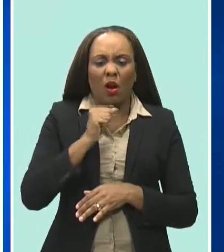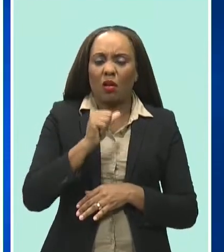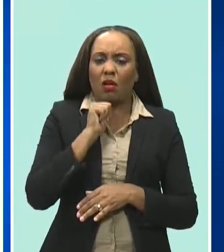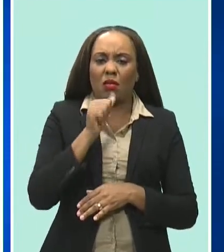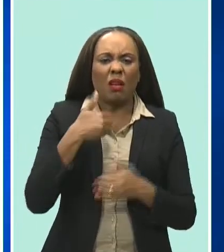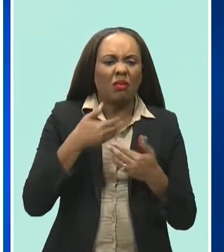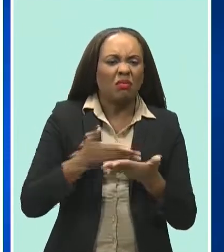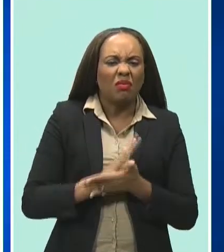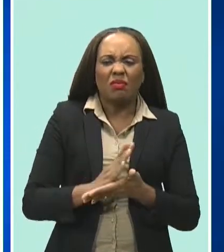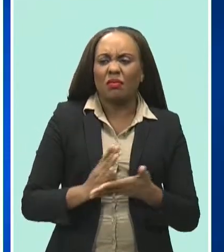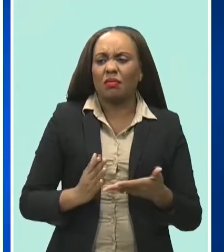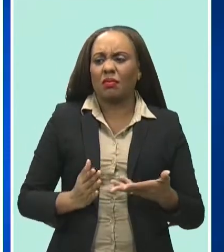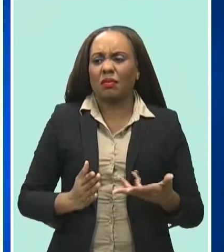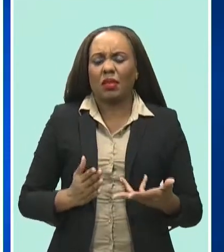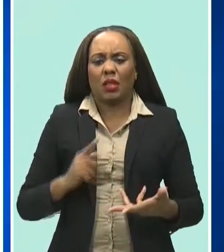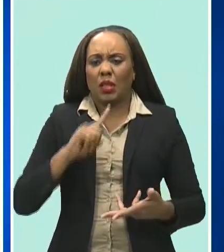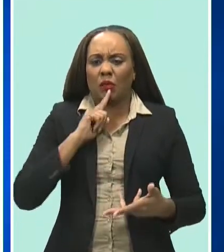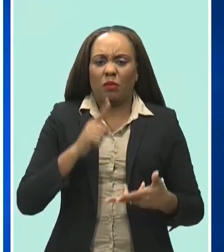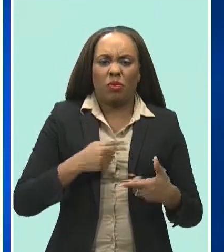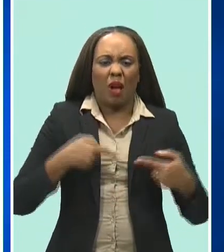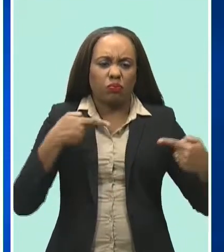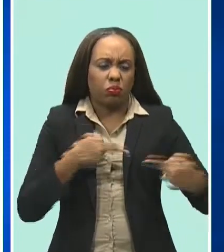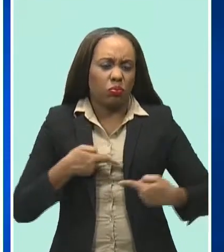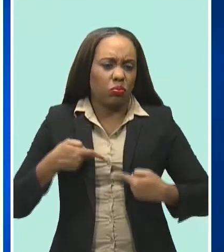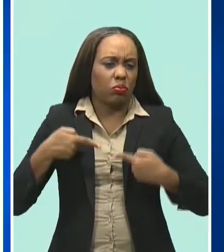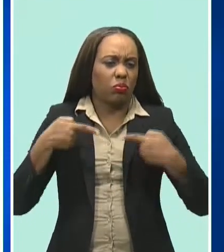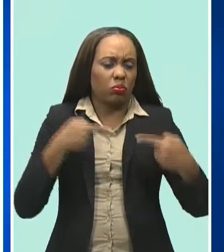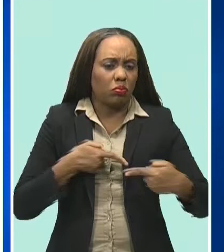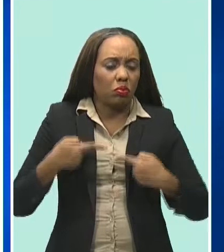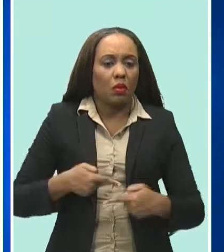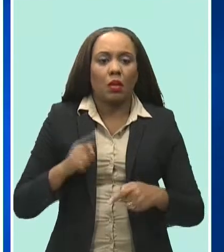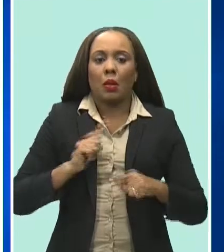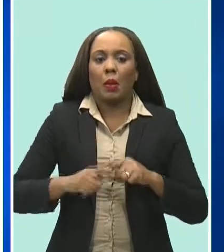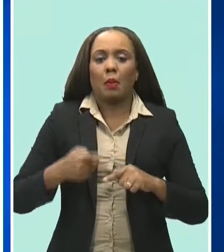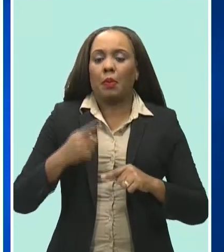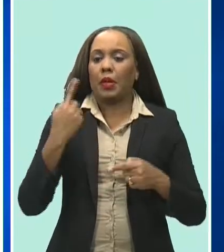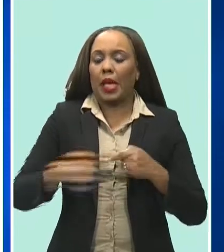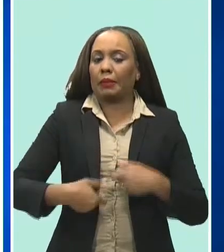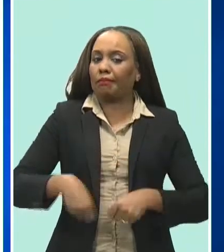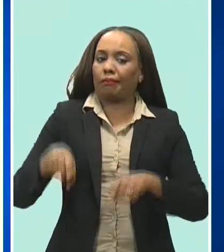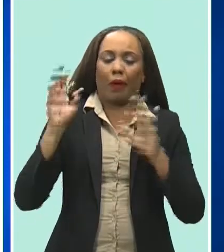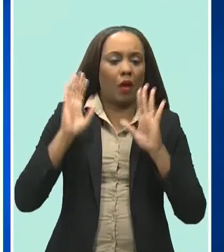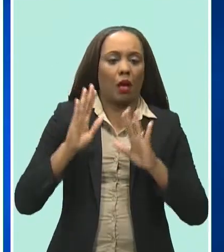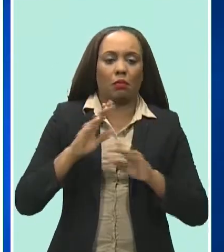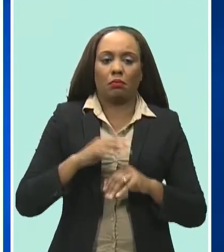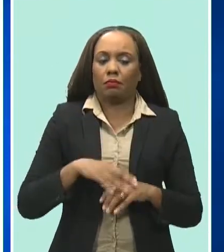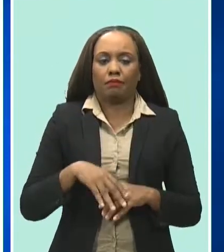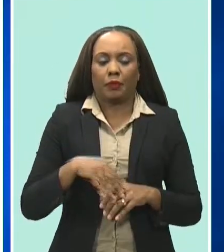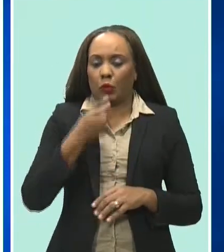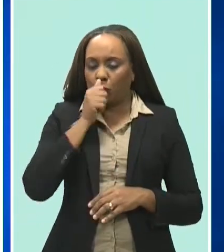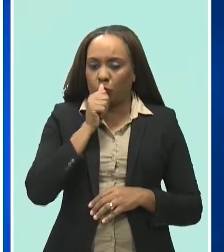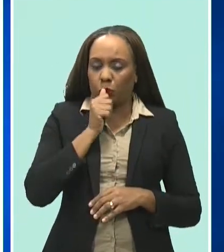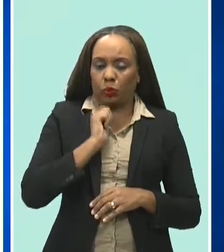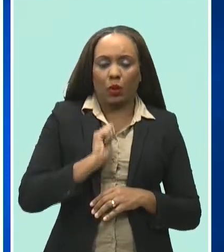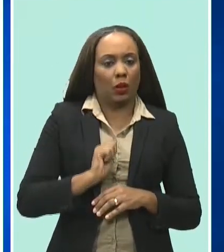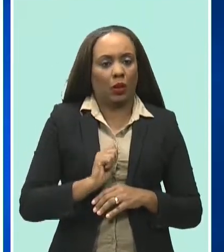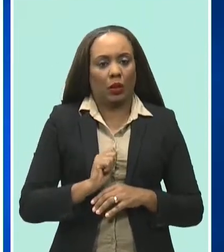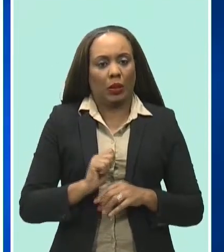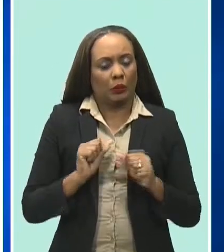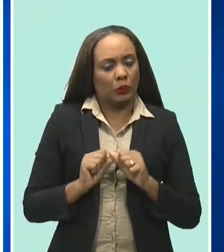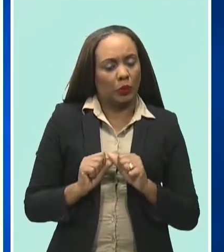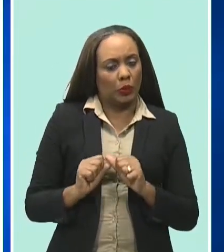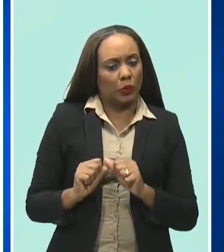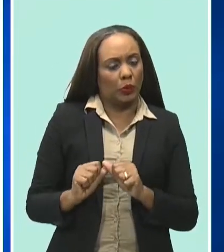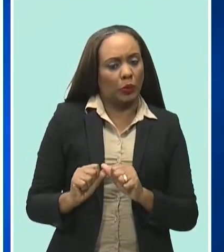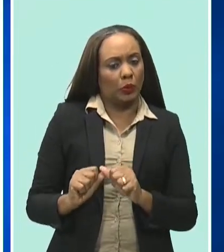terrible backlash in our hard-fought battles. But we must not renege on our responsibilities and our commitments, and we